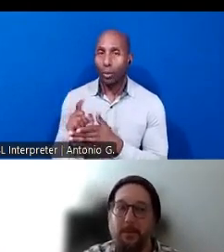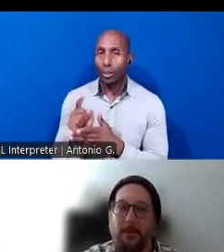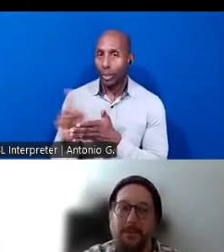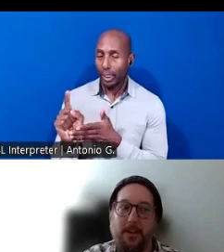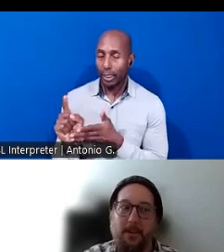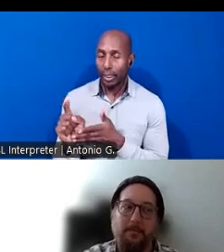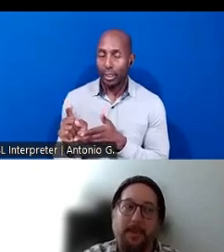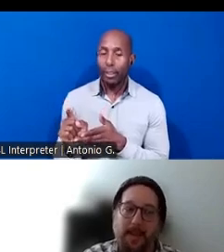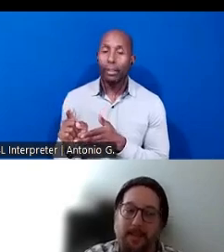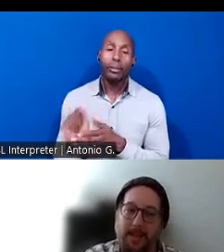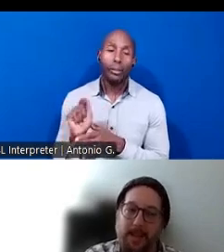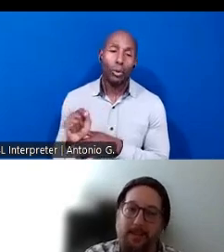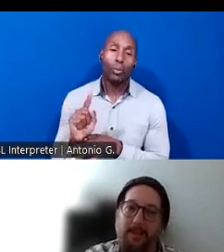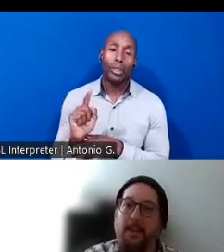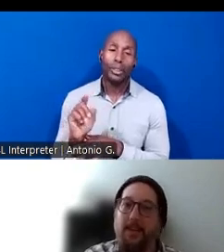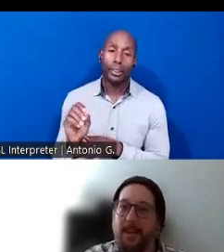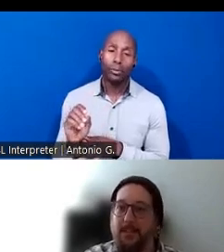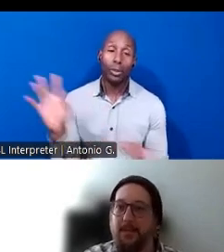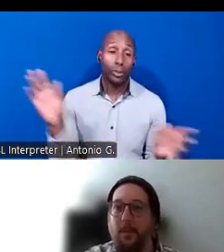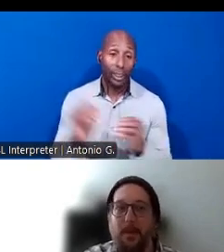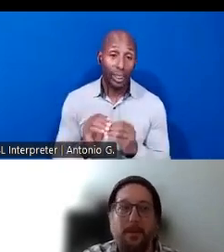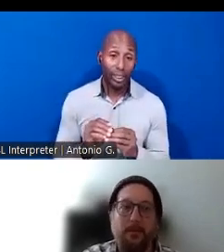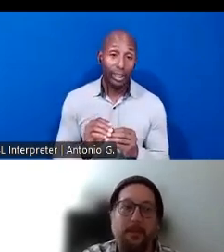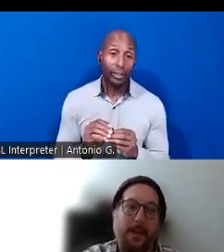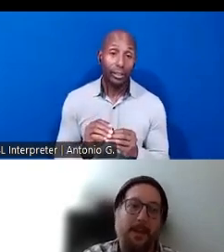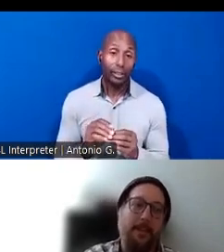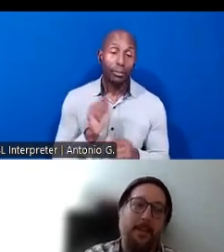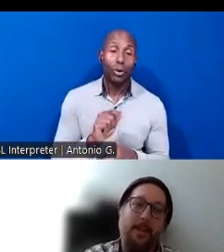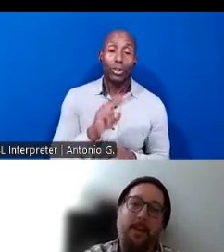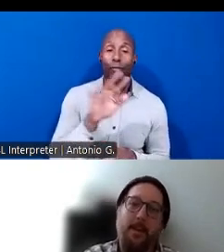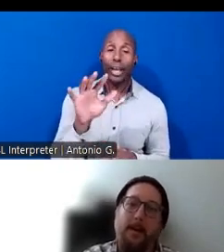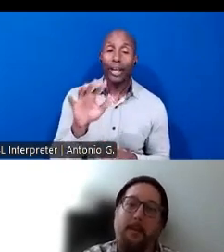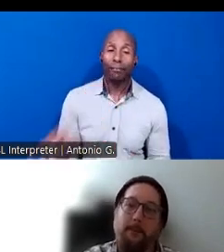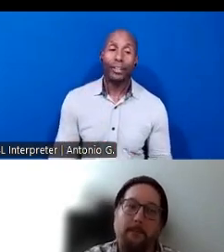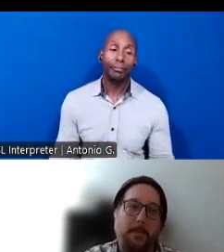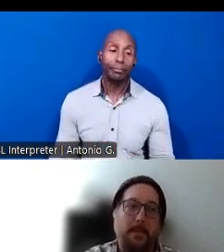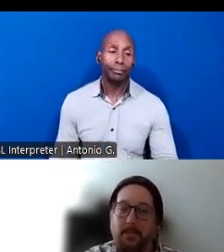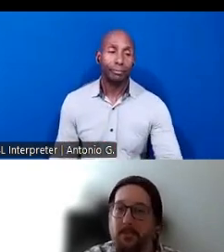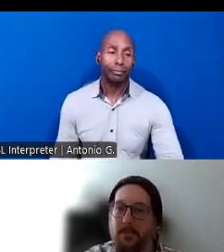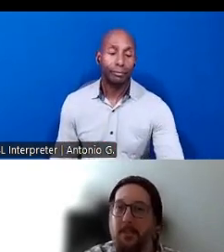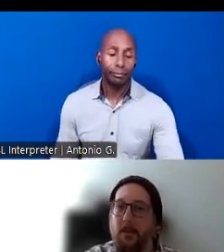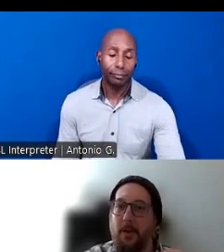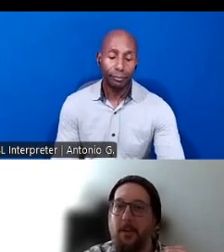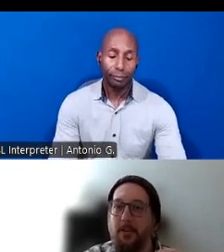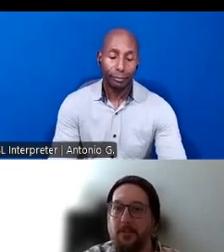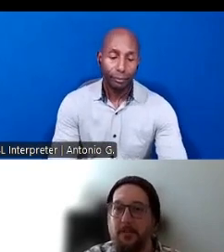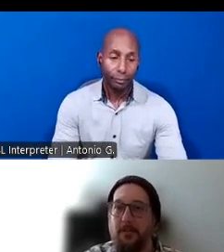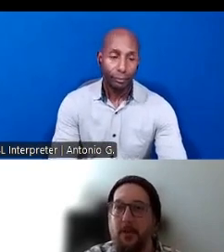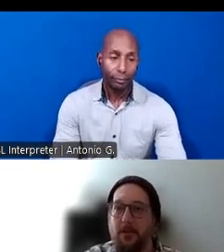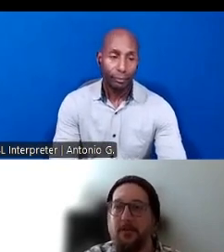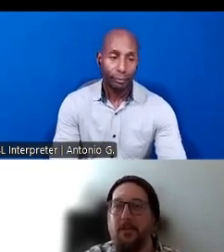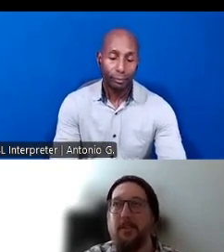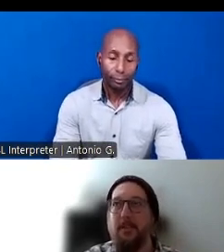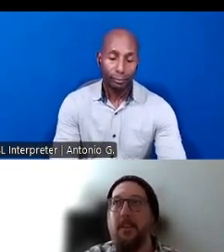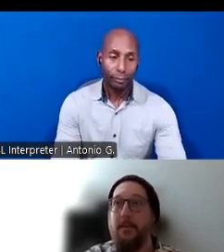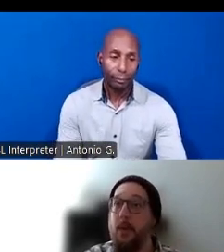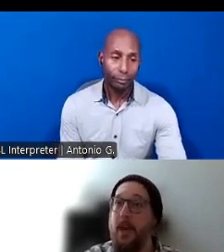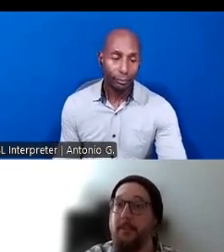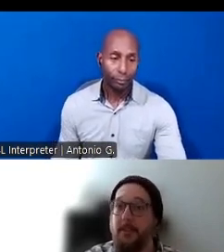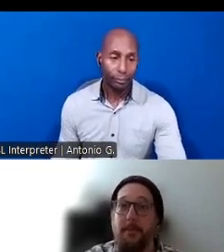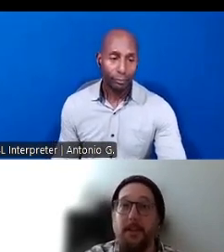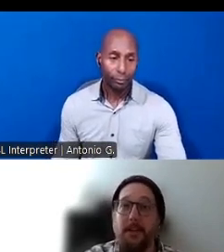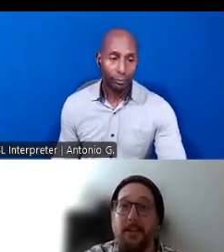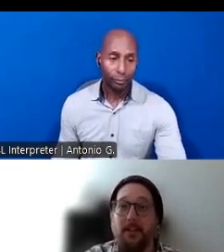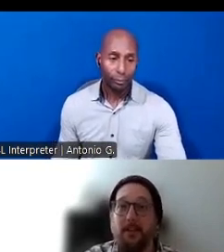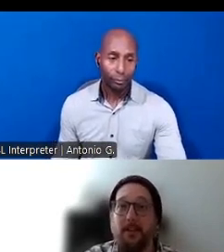that 0.10. Added together, that's 0.25. This is just another one of those notes. If you